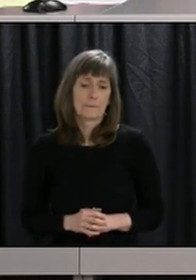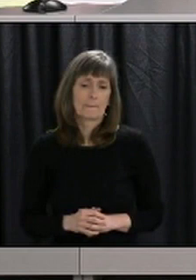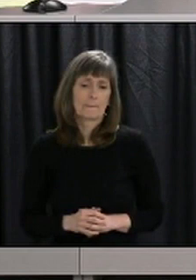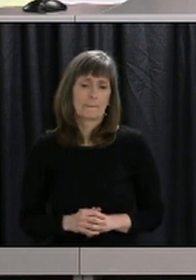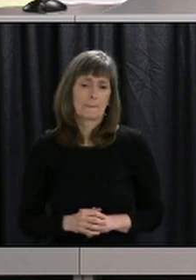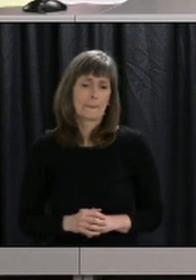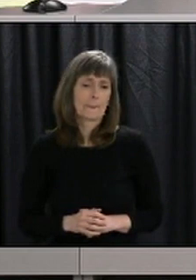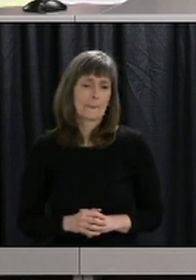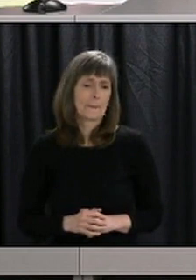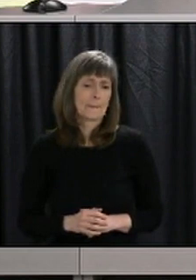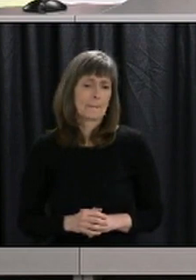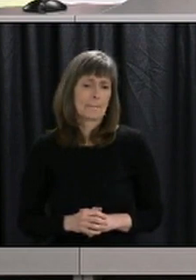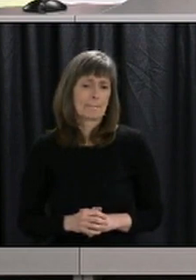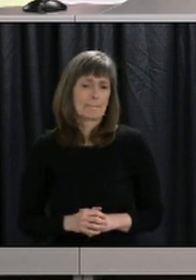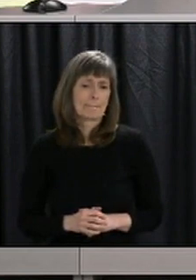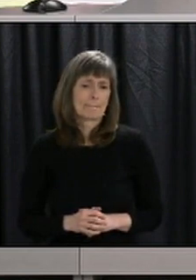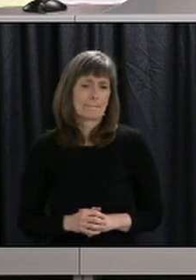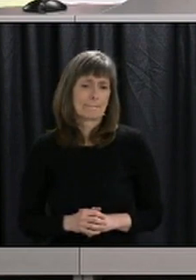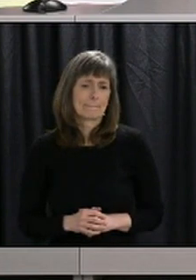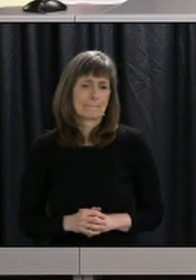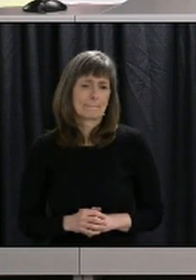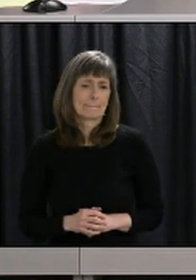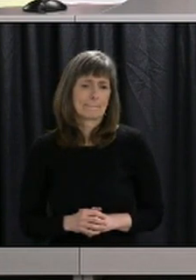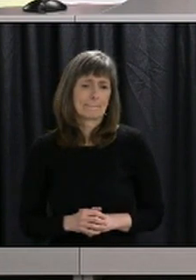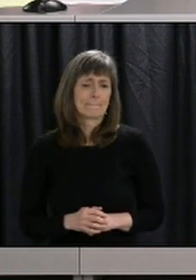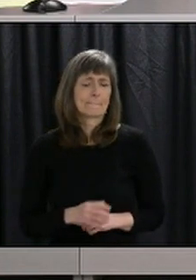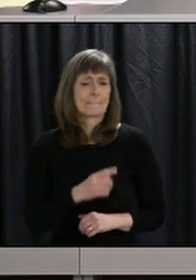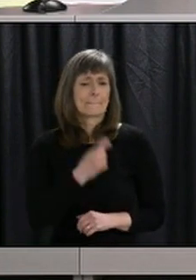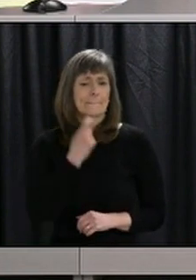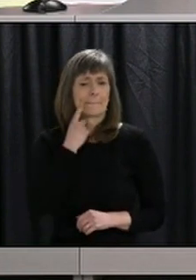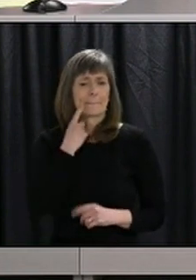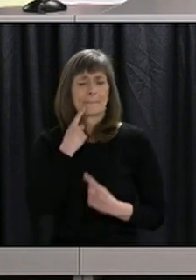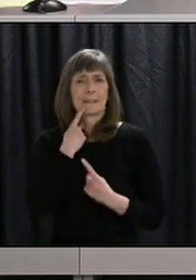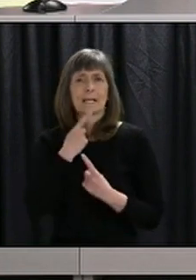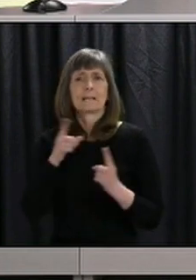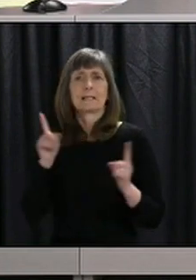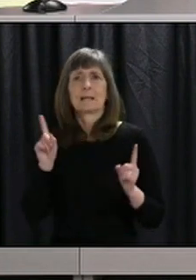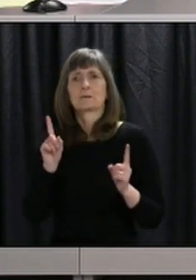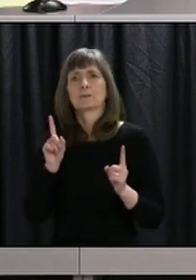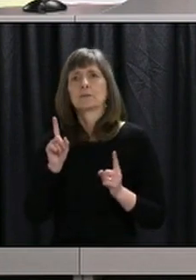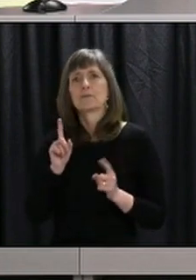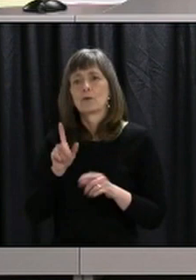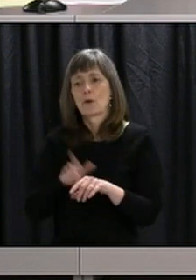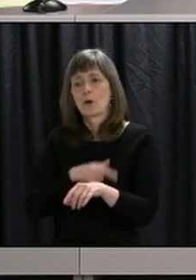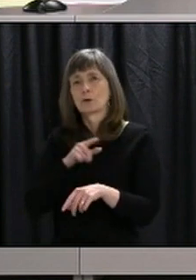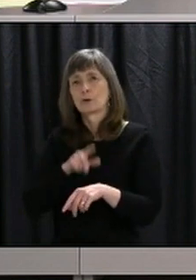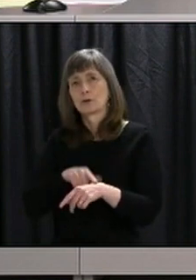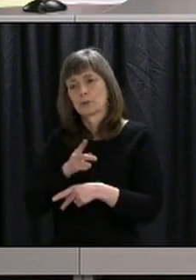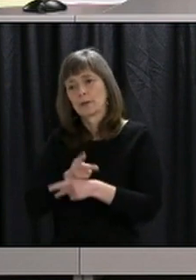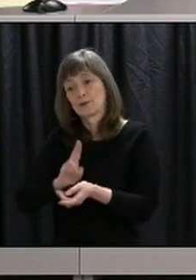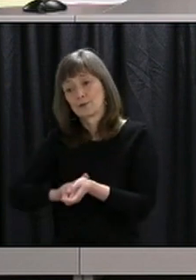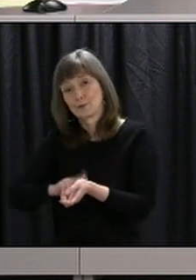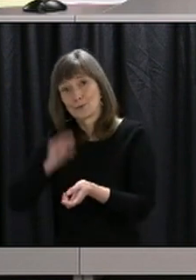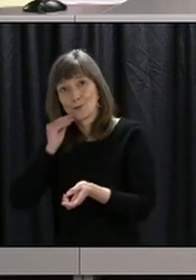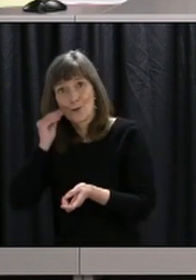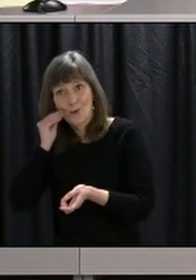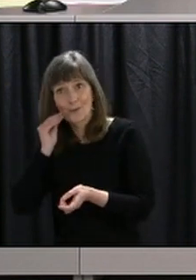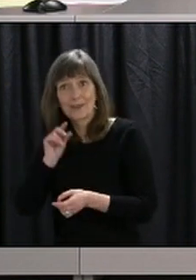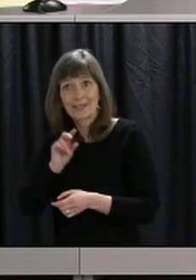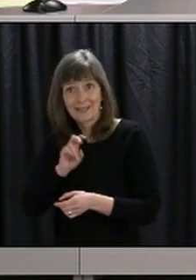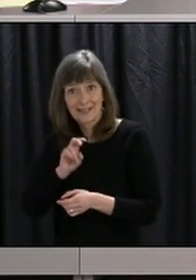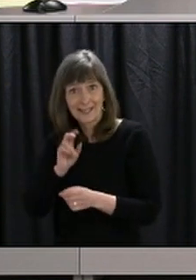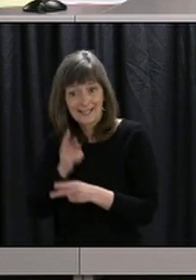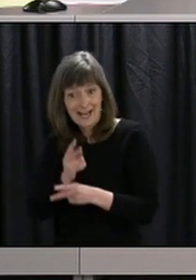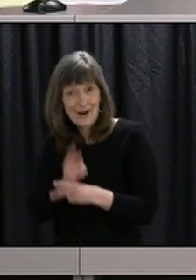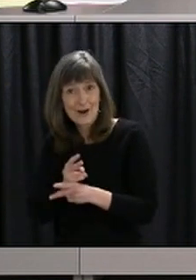I have a question related to the announcement made on long-term care facilities sharing staff. Earlier this week, you announced that nobody who works across sites